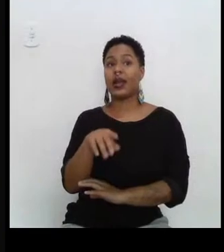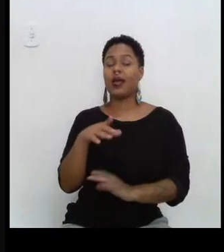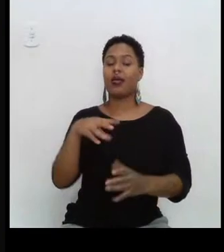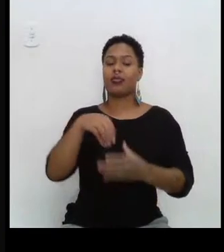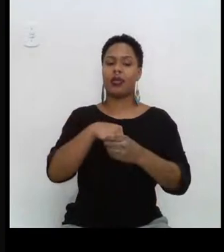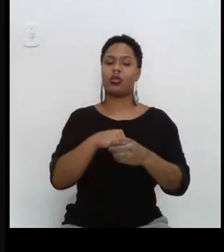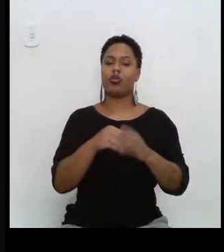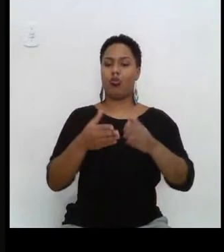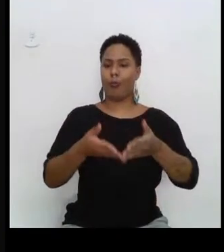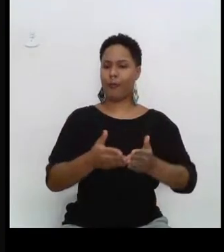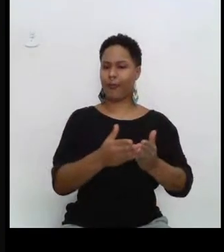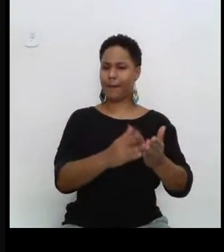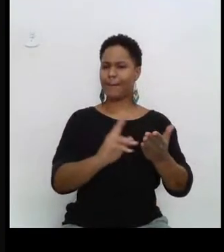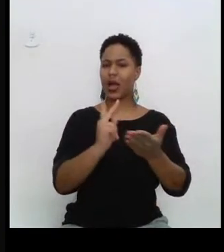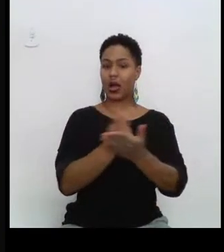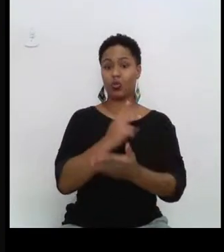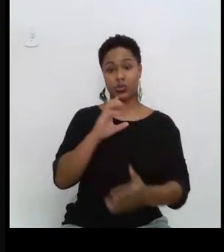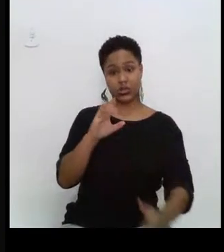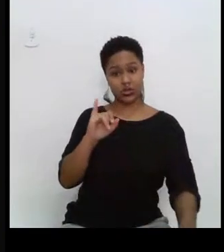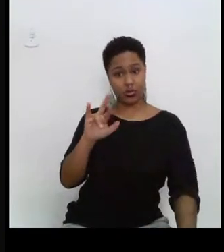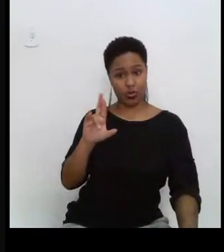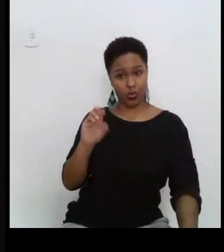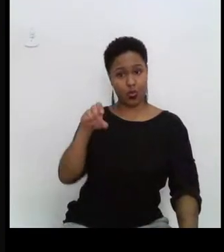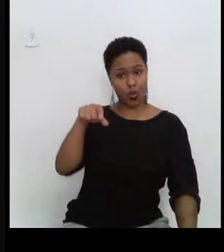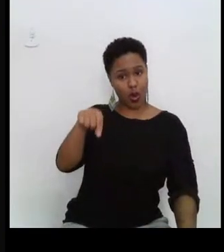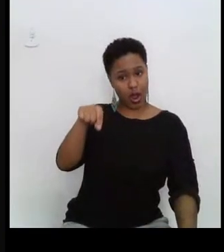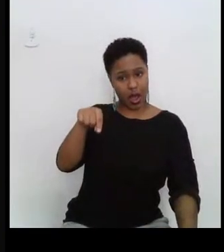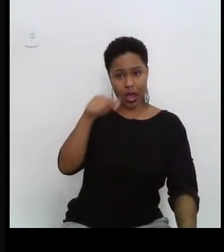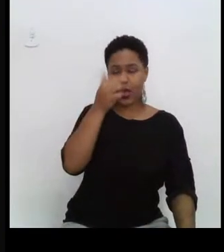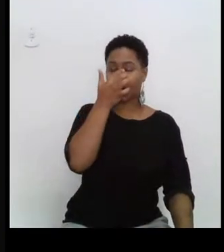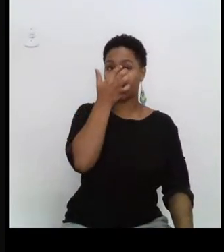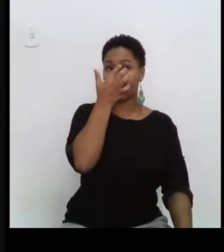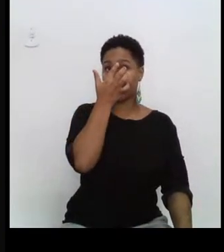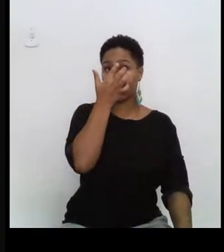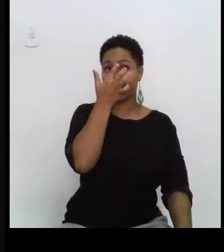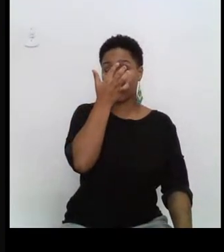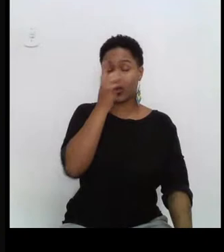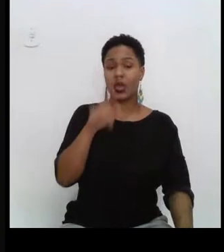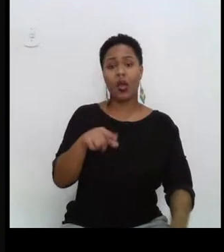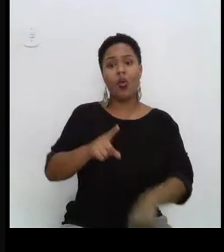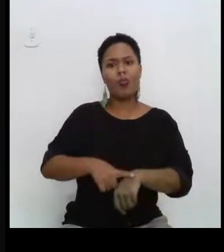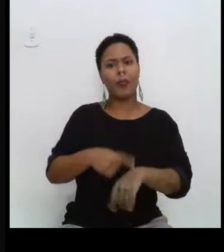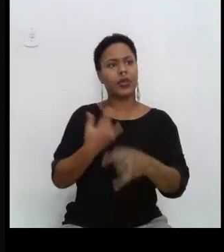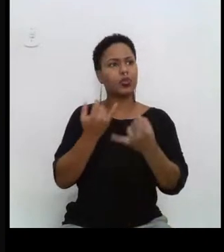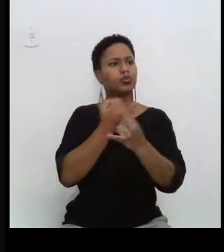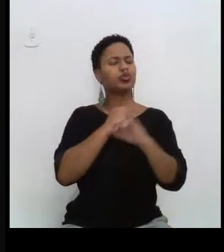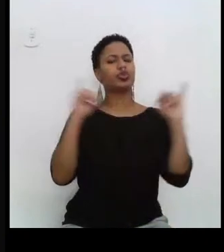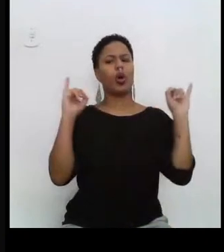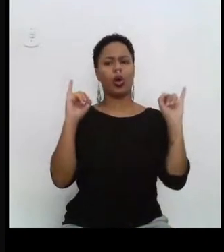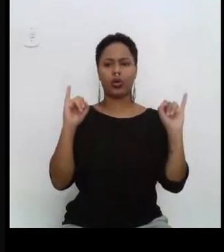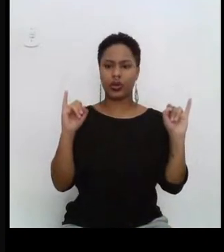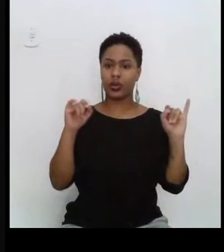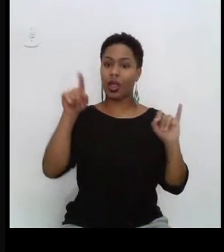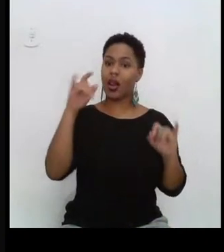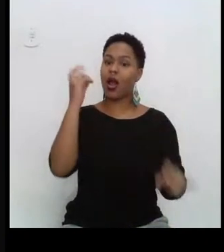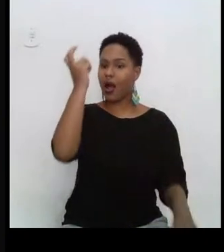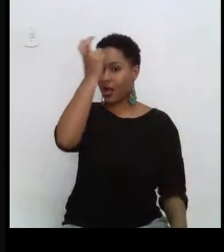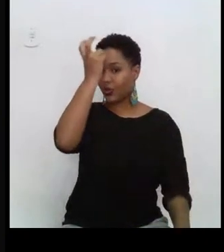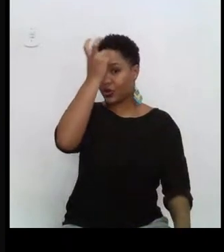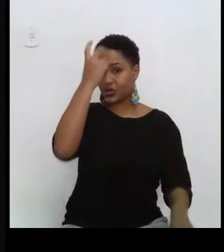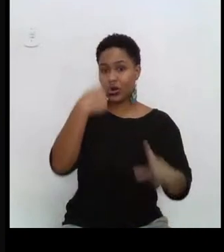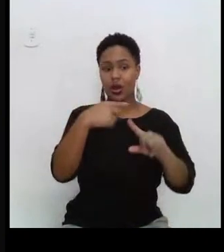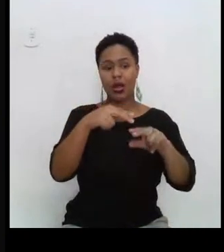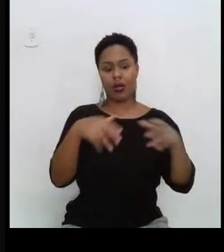São Roque um Dorflex One Moment of ingestion of food Create music of